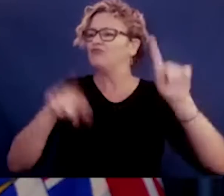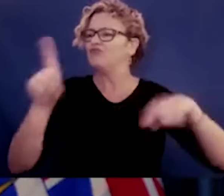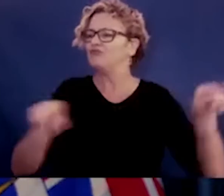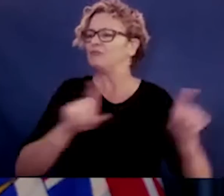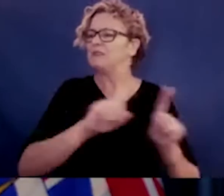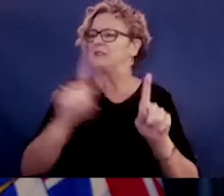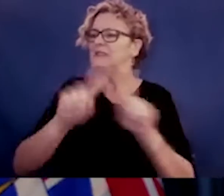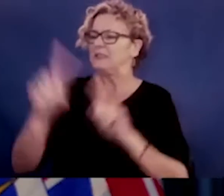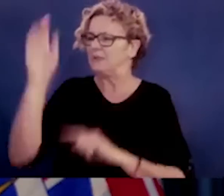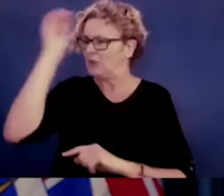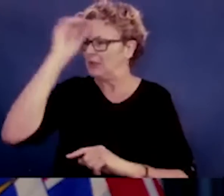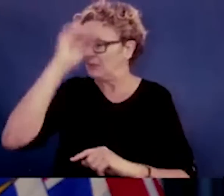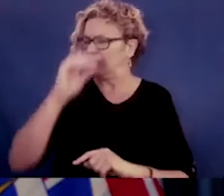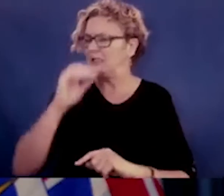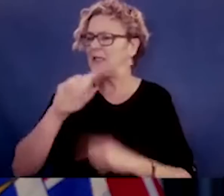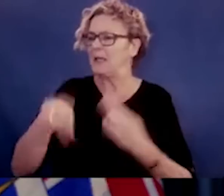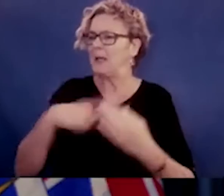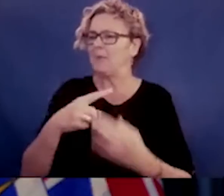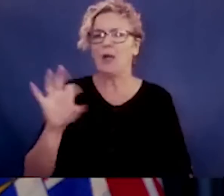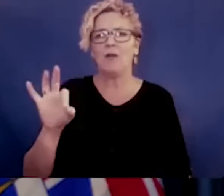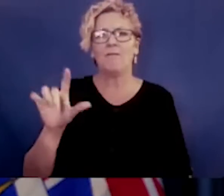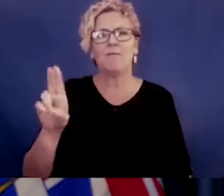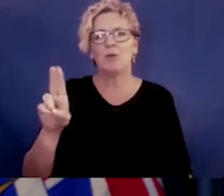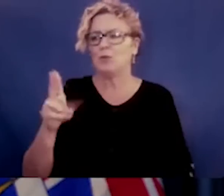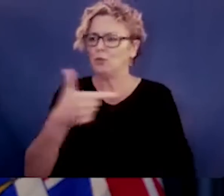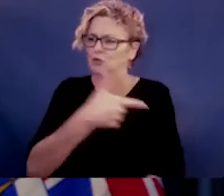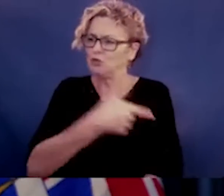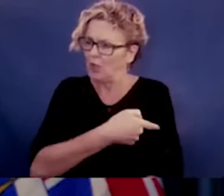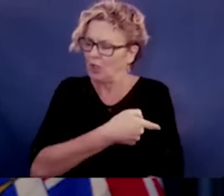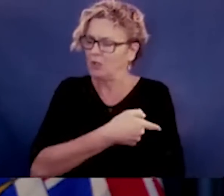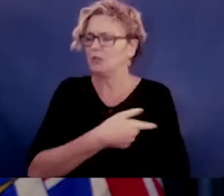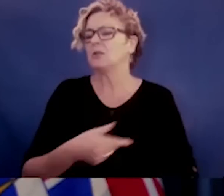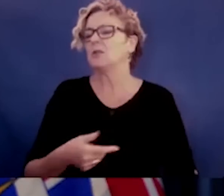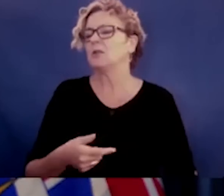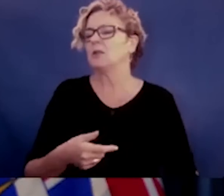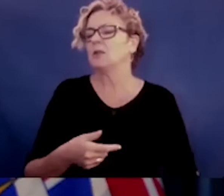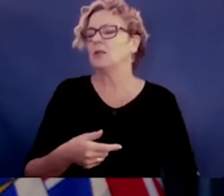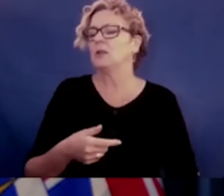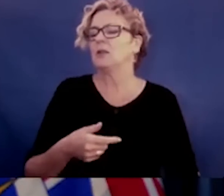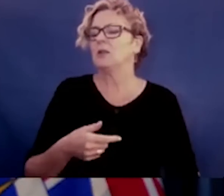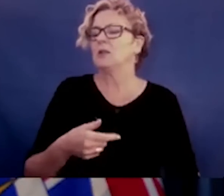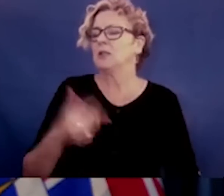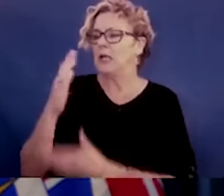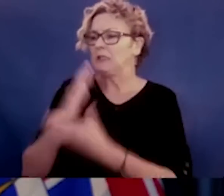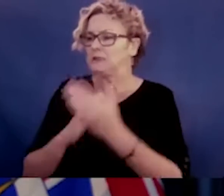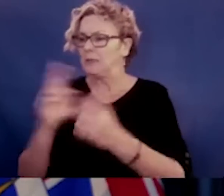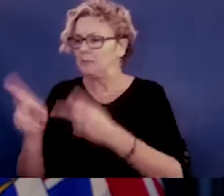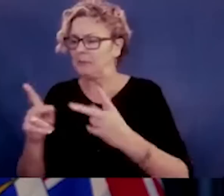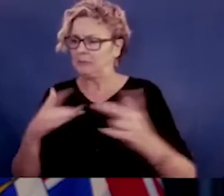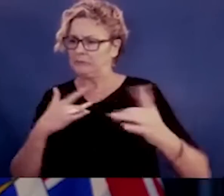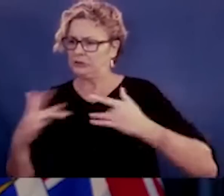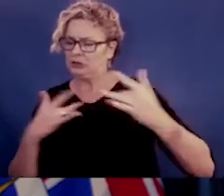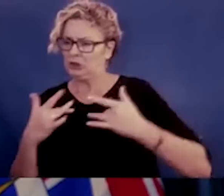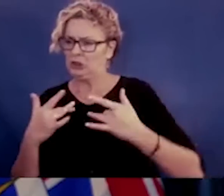ever. And that's because even though we know we may be healthy, we may not feel we're at risk, we can pass it on